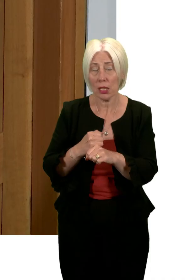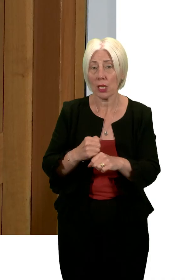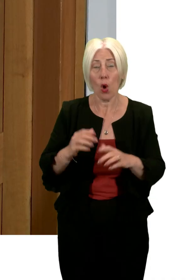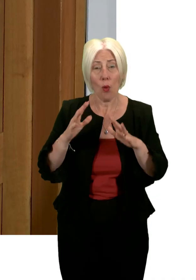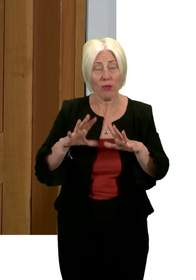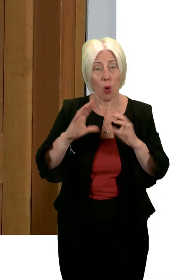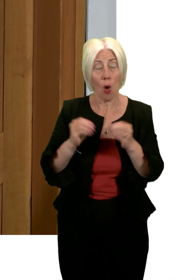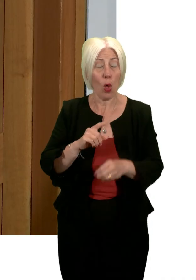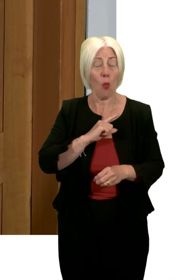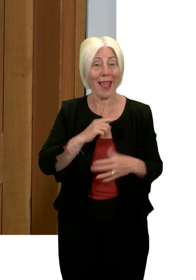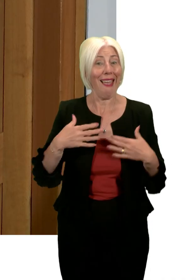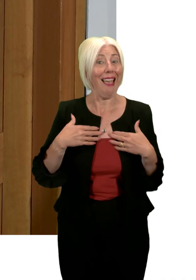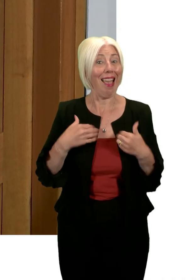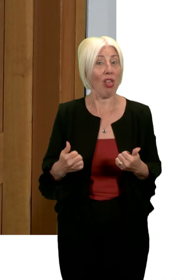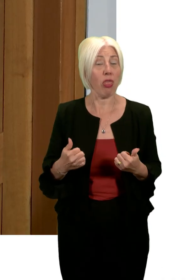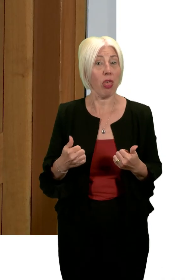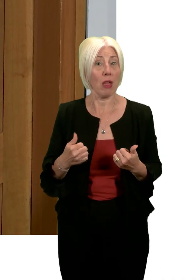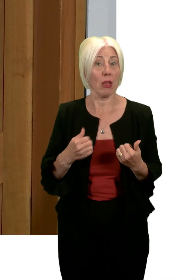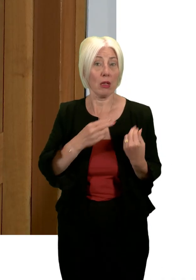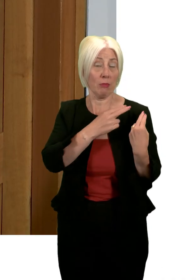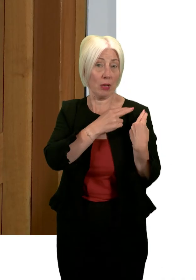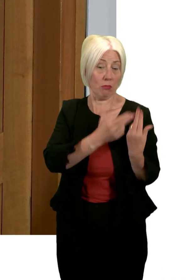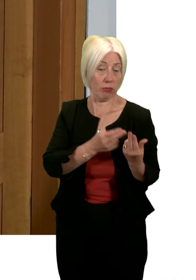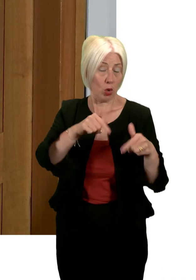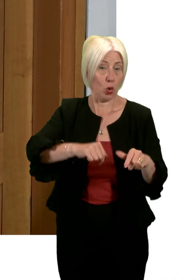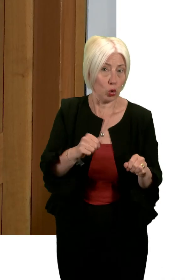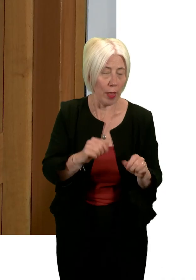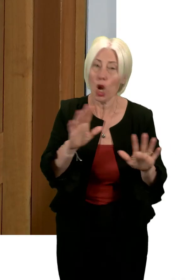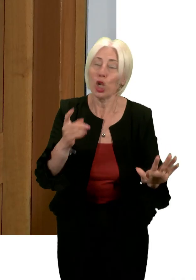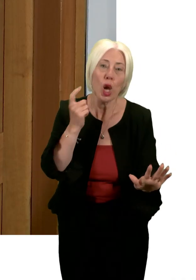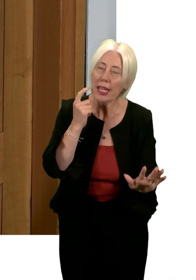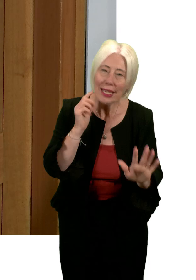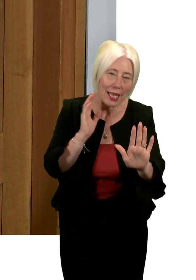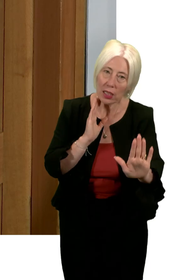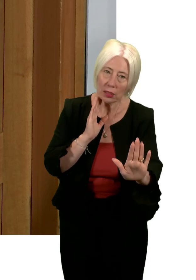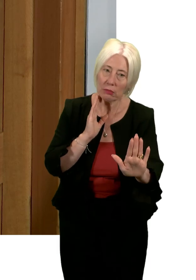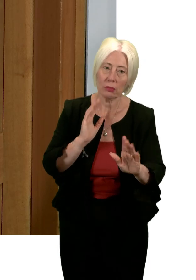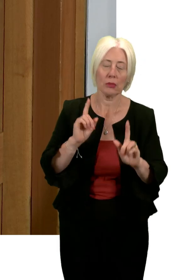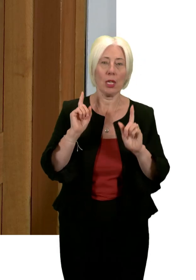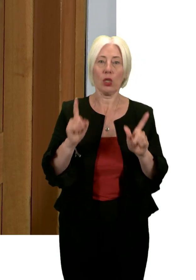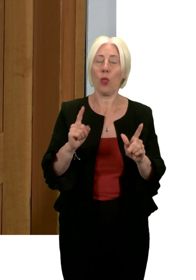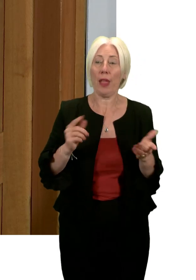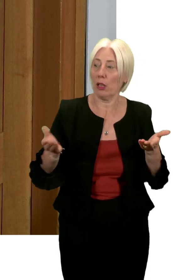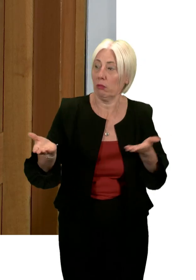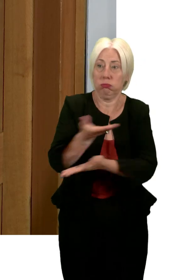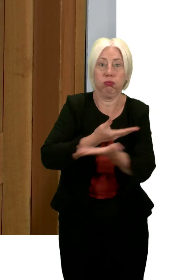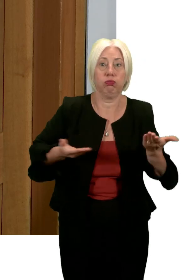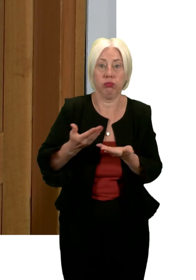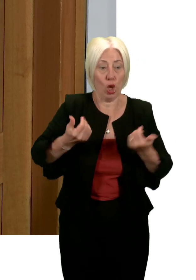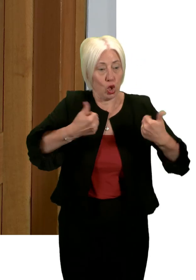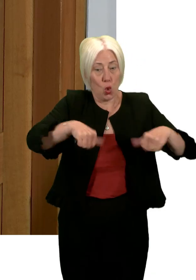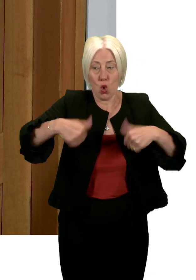because health, of course, is devolved. So it is not easy, and I don't think we'll discuss all solutions today, but I